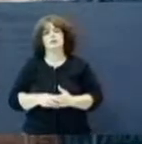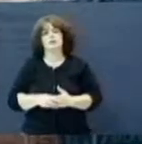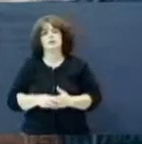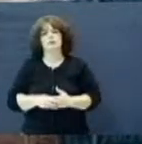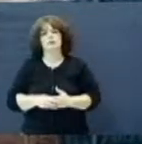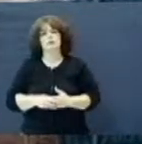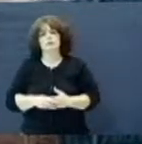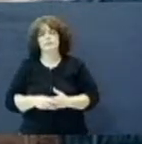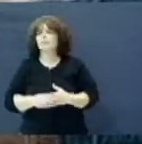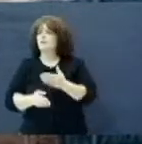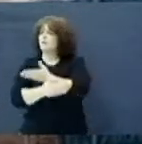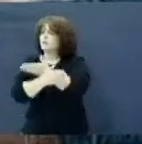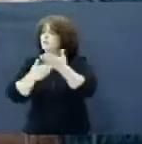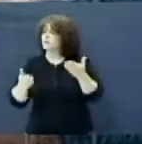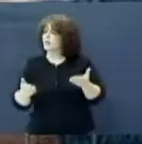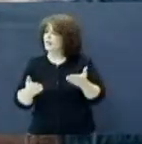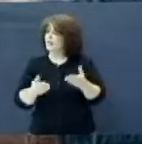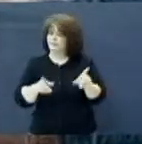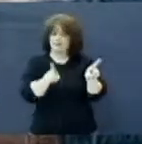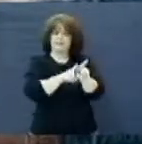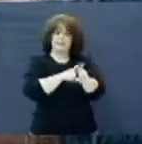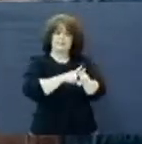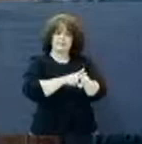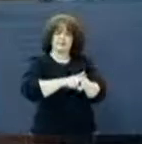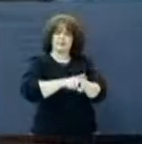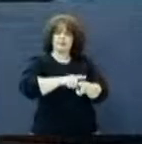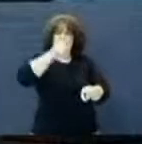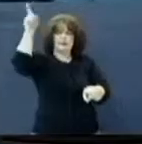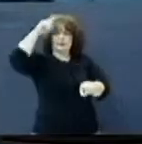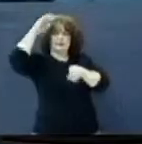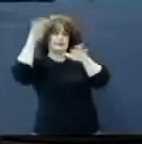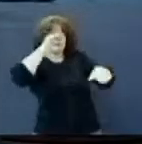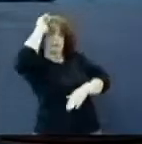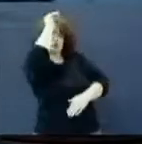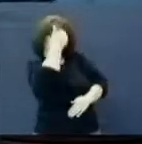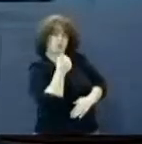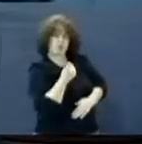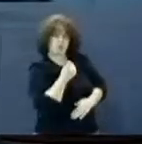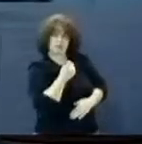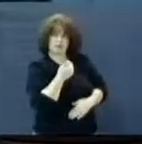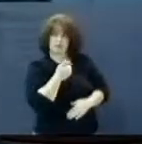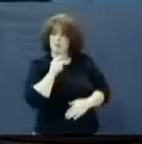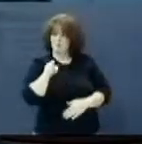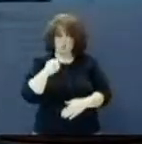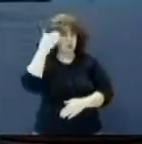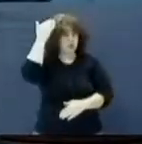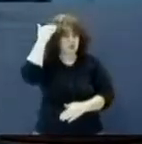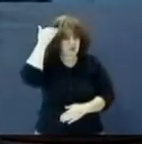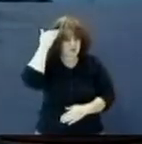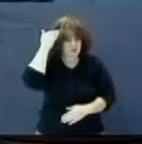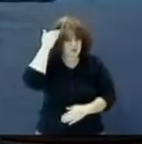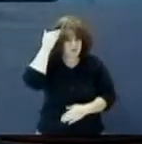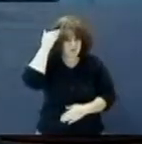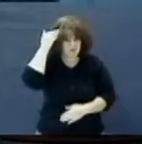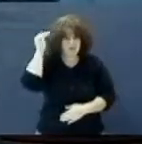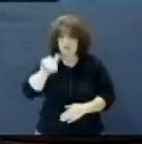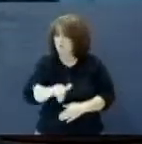There's such a thing as sunstroke, but did y'all know there's such a thing